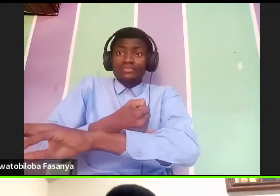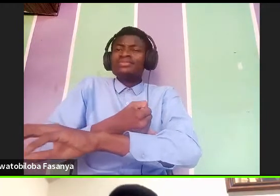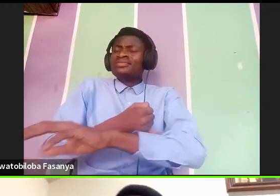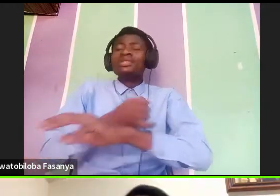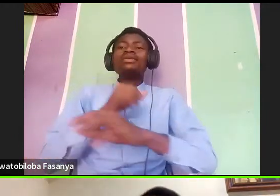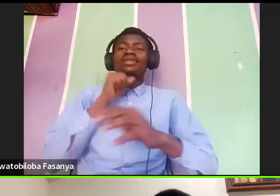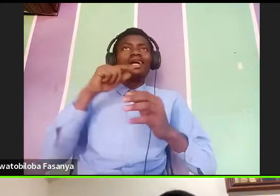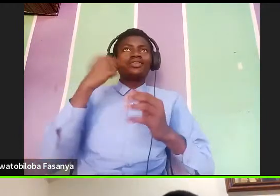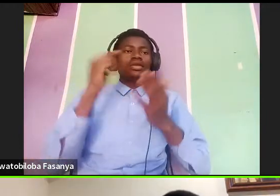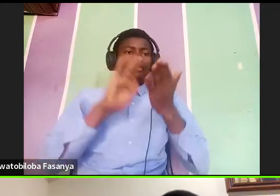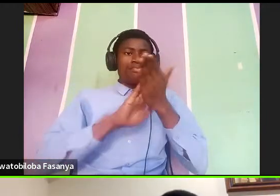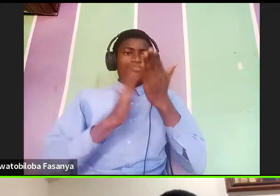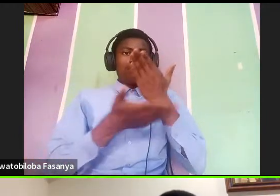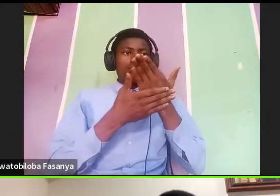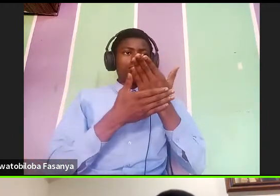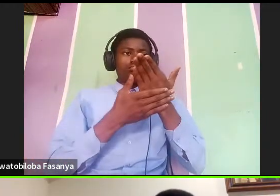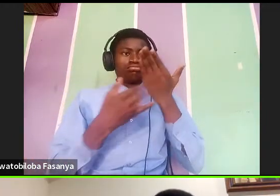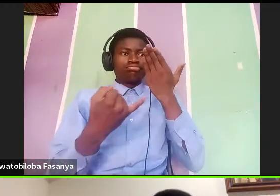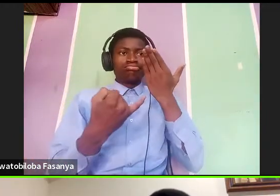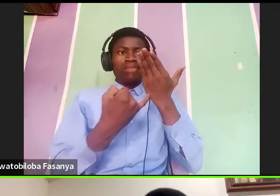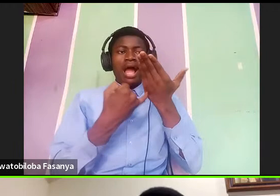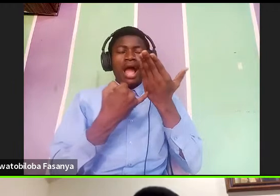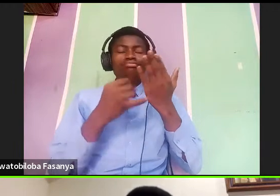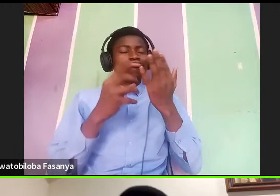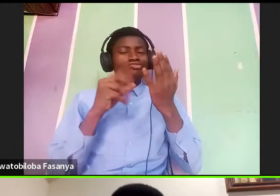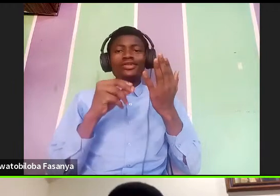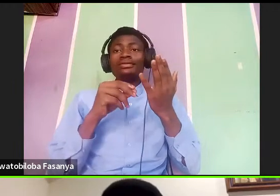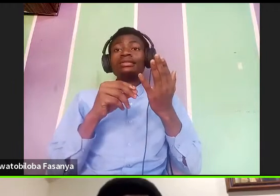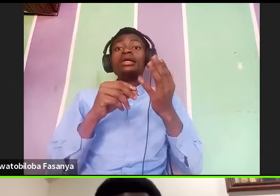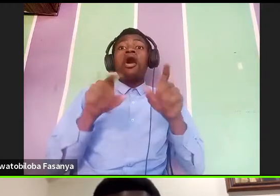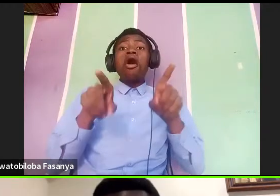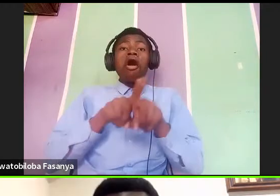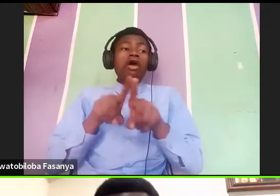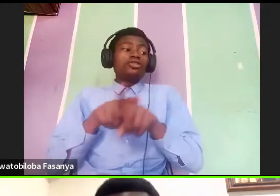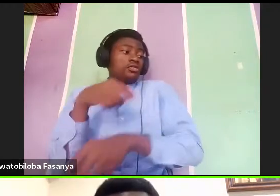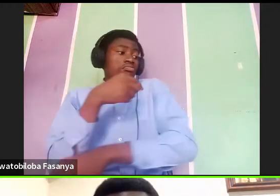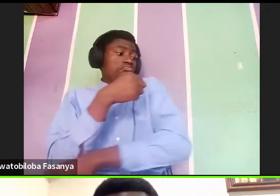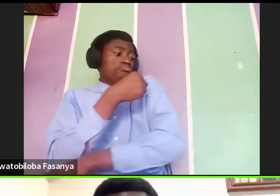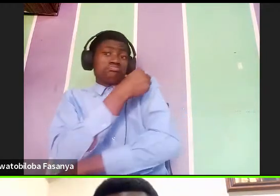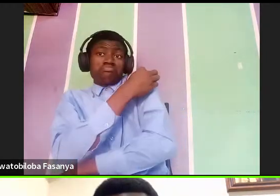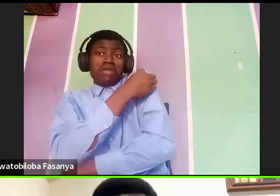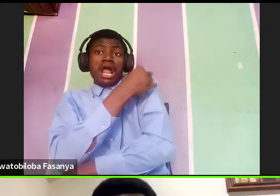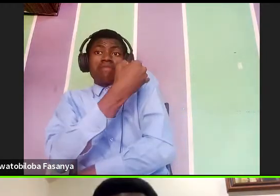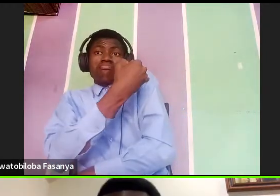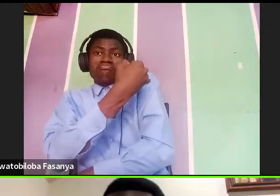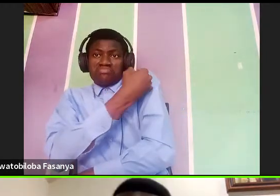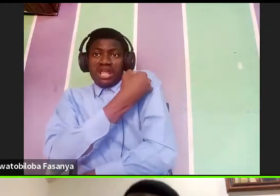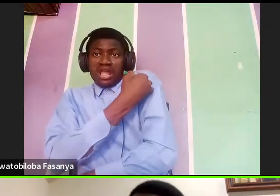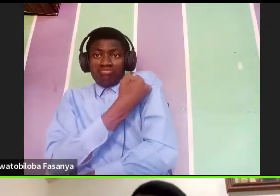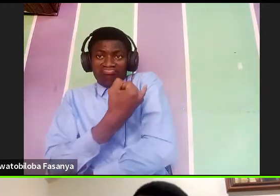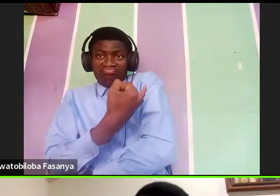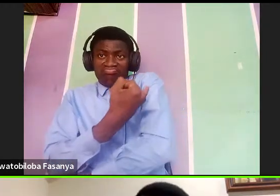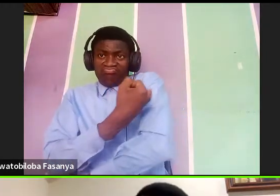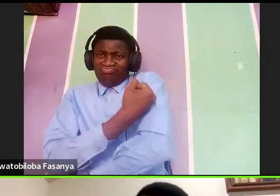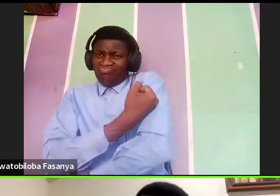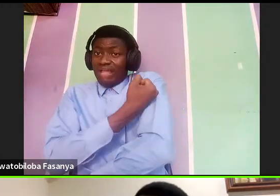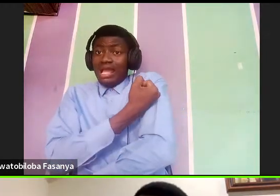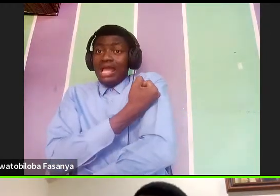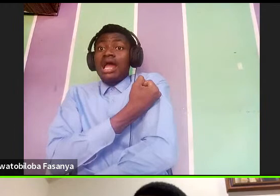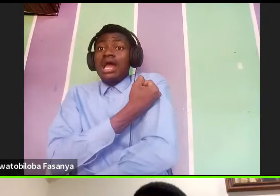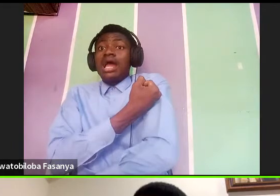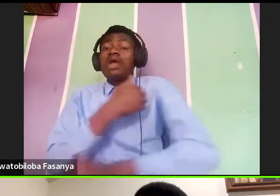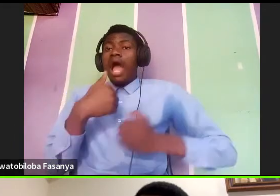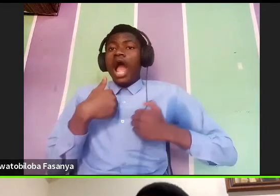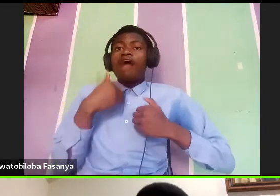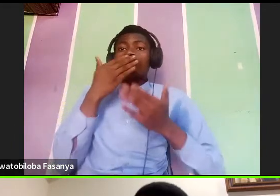shoulder here, by the side of our thigh. Those are places where we've got good muscles that you can, put